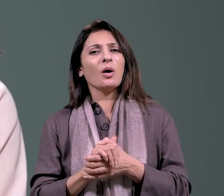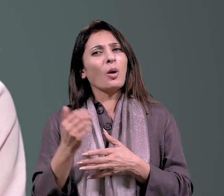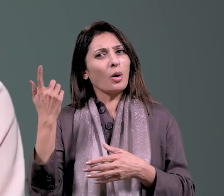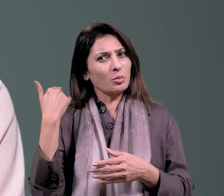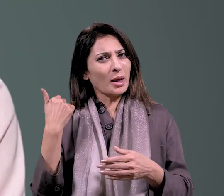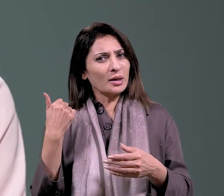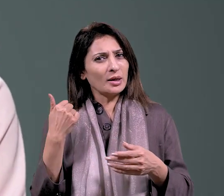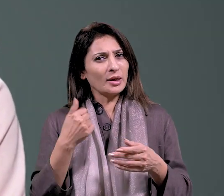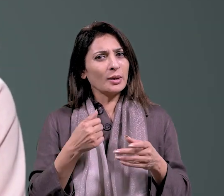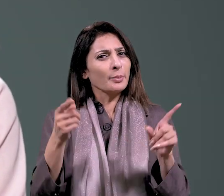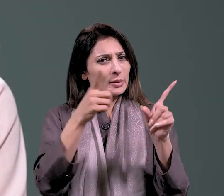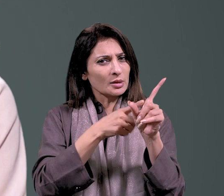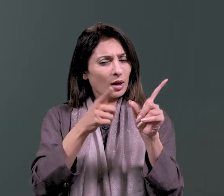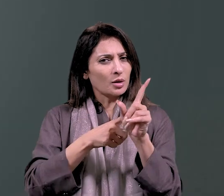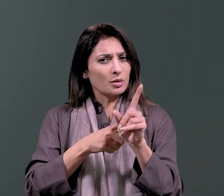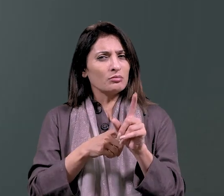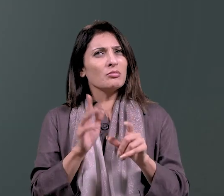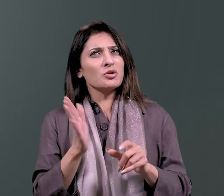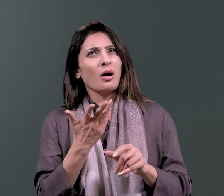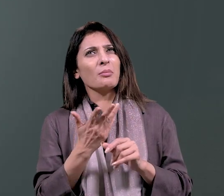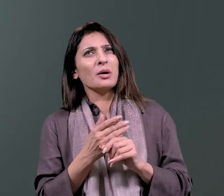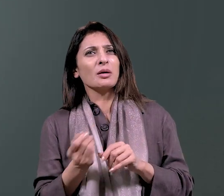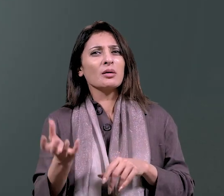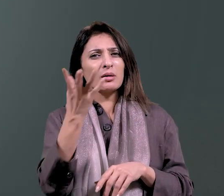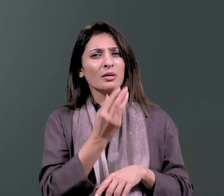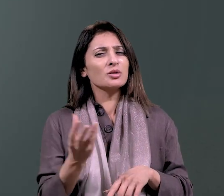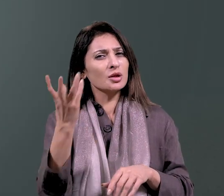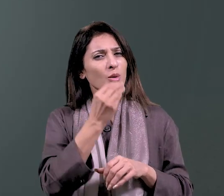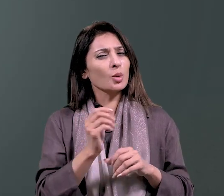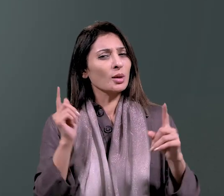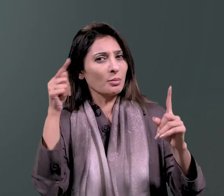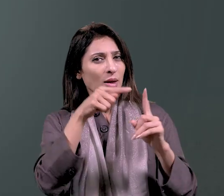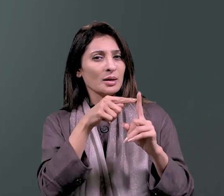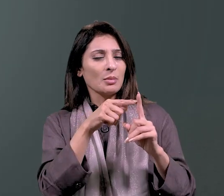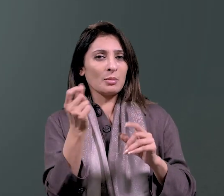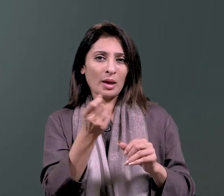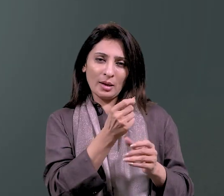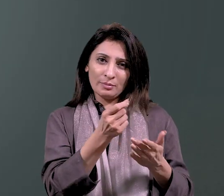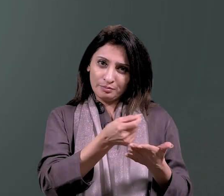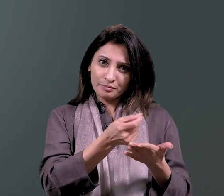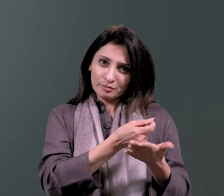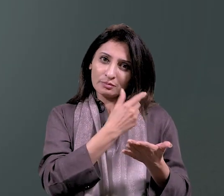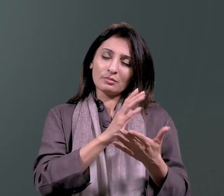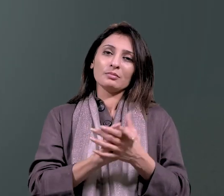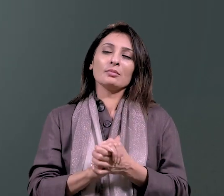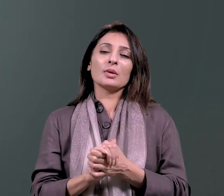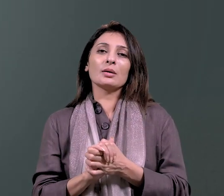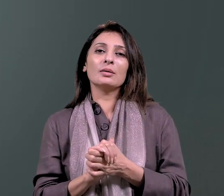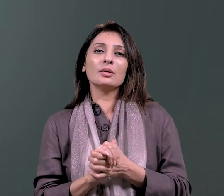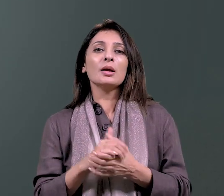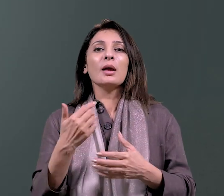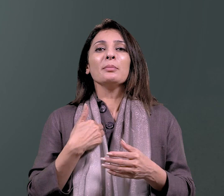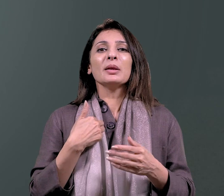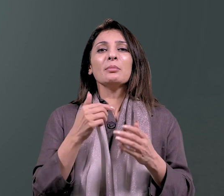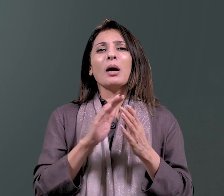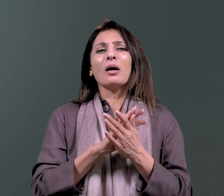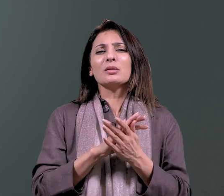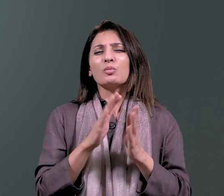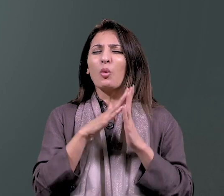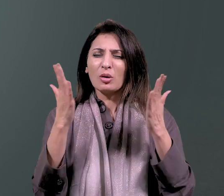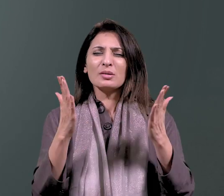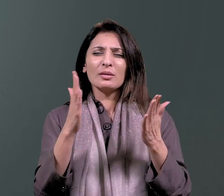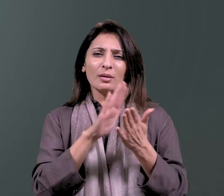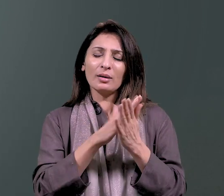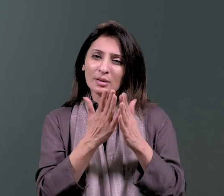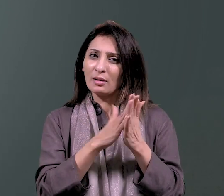few years. Right now, I am halfway between writing my sci-fi novel, which I don't have hopes for being good,